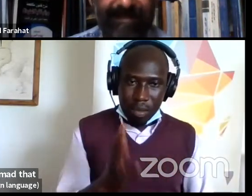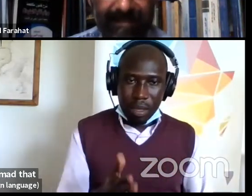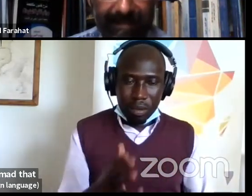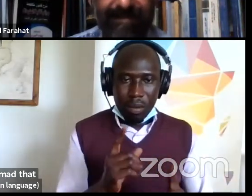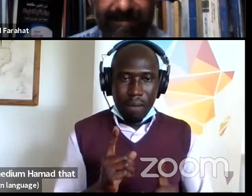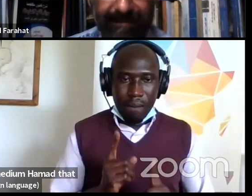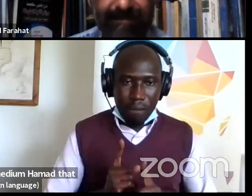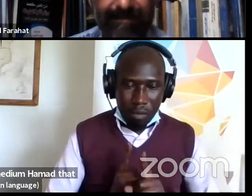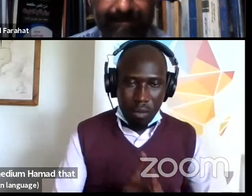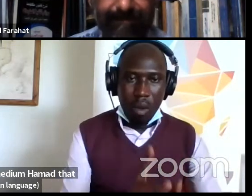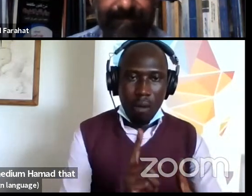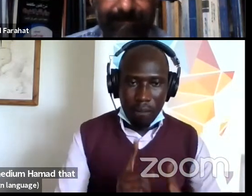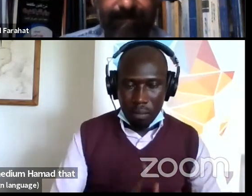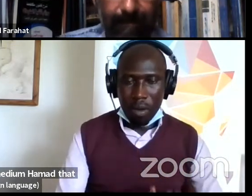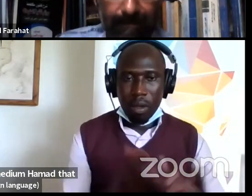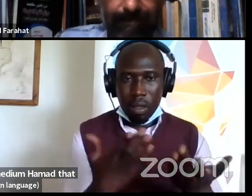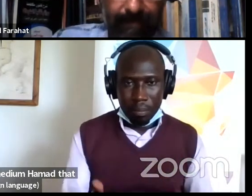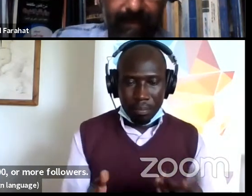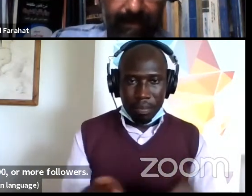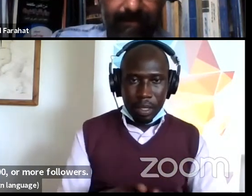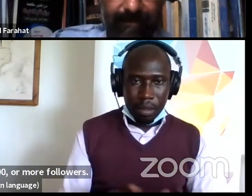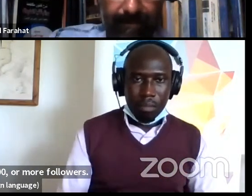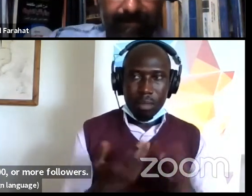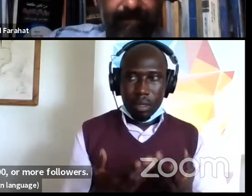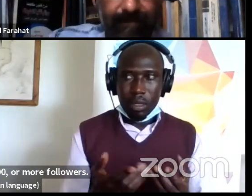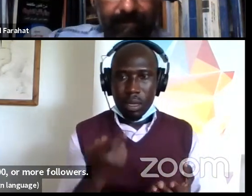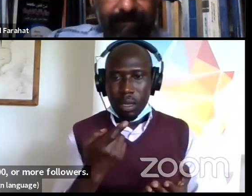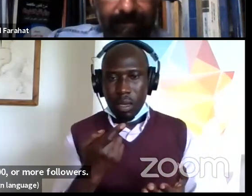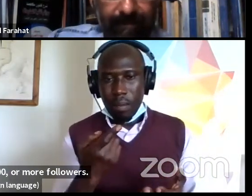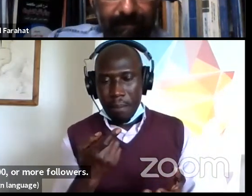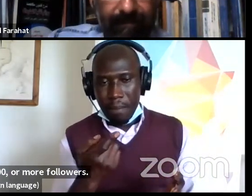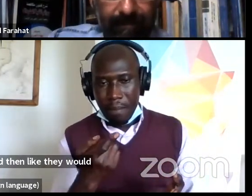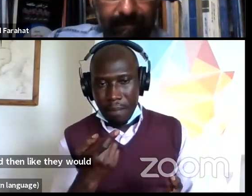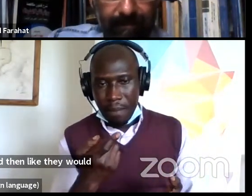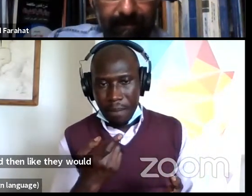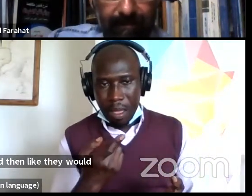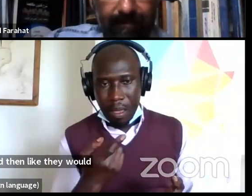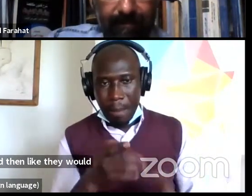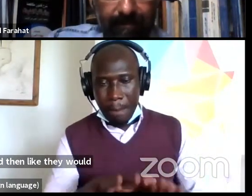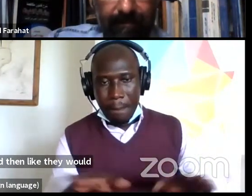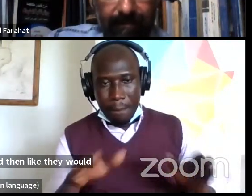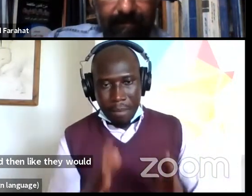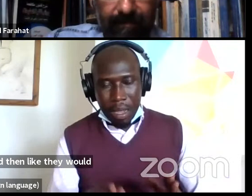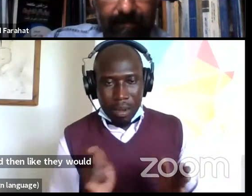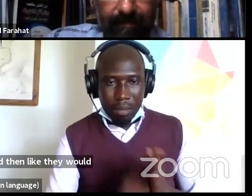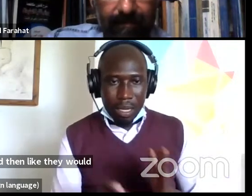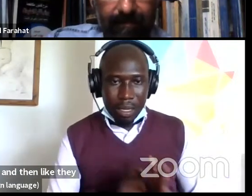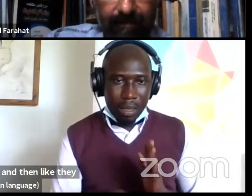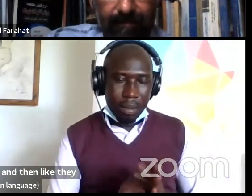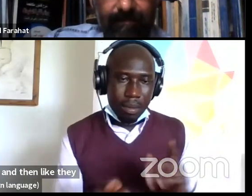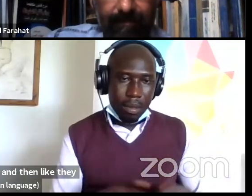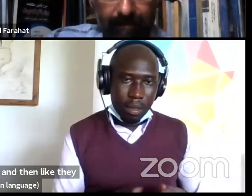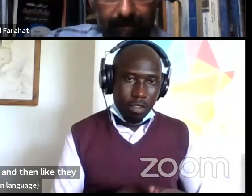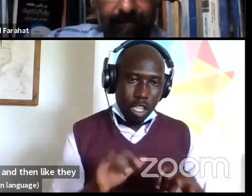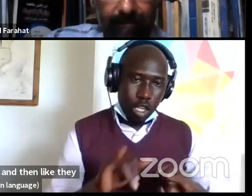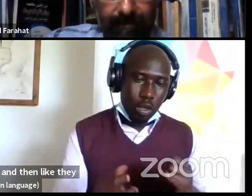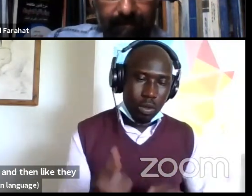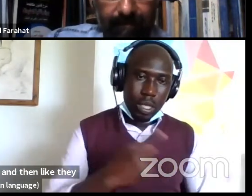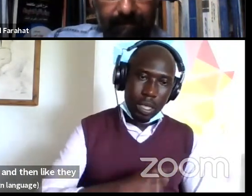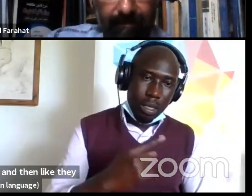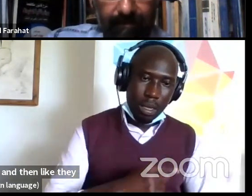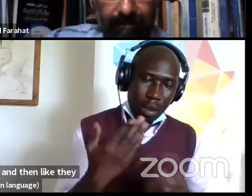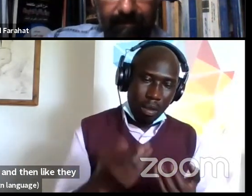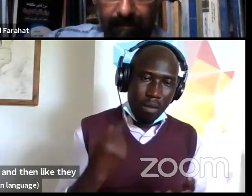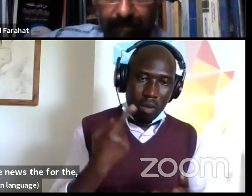followers, they're regarded as a media platform, and then like they would be evaluated for the news they for